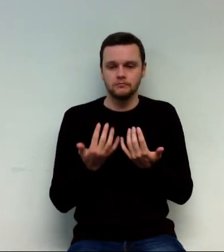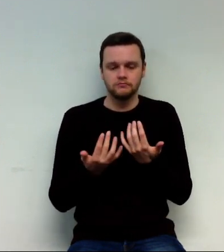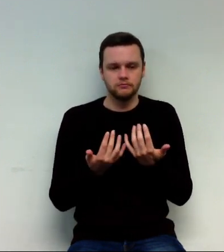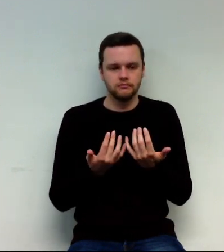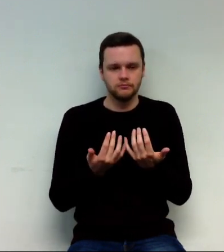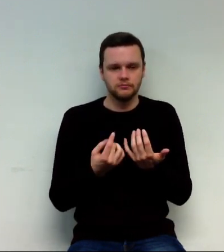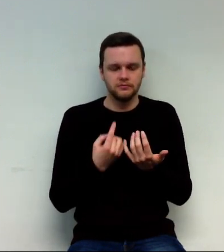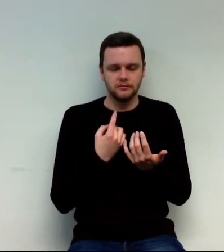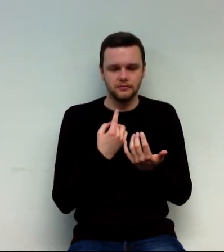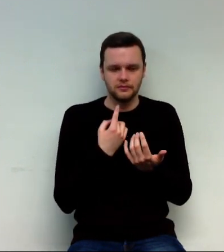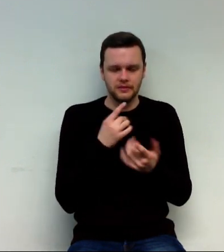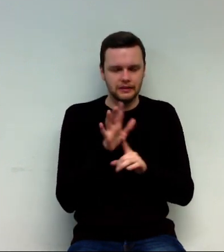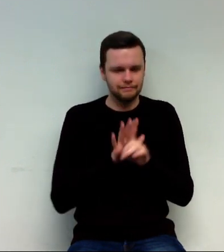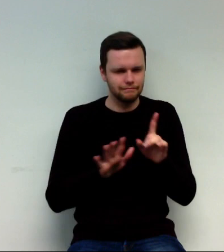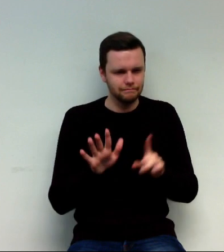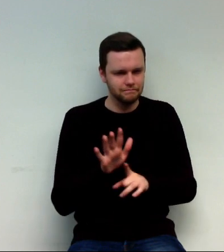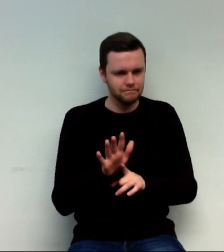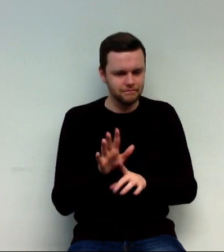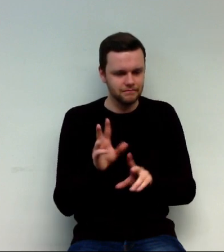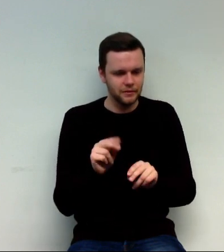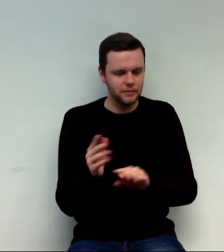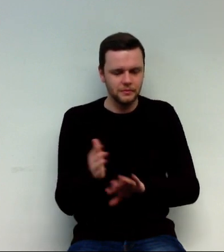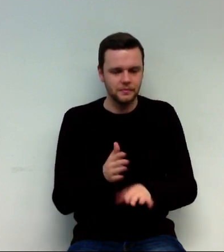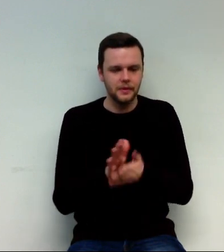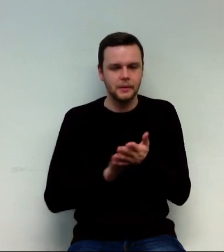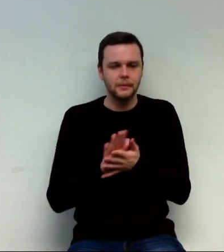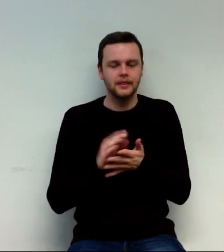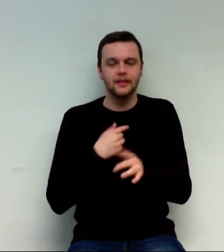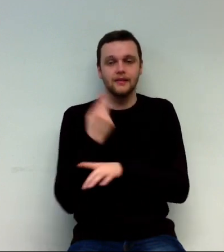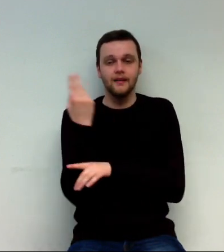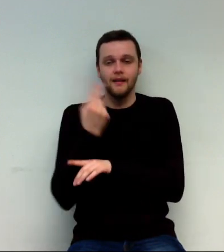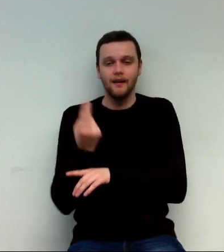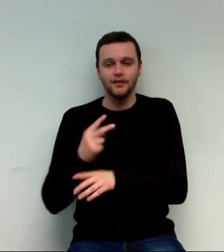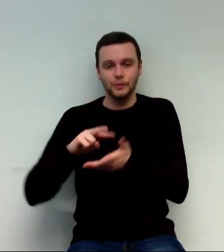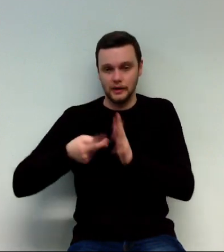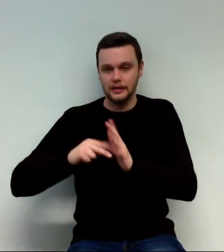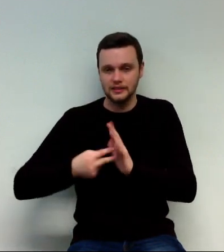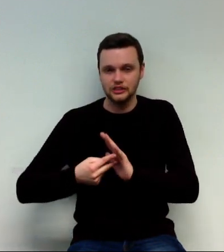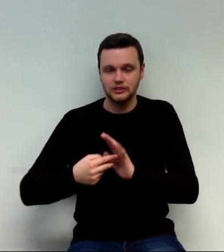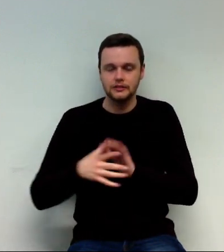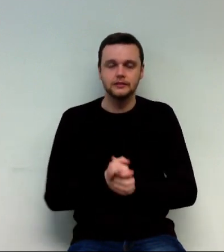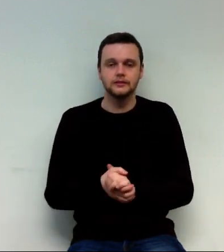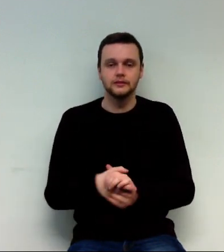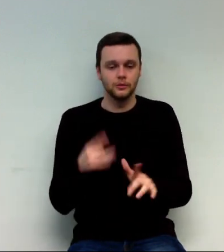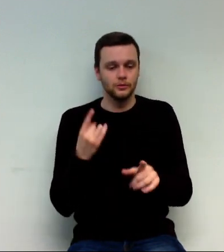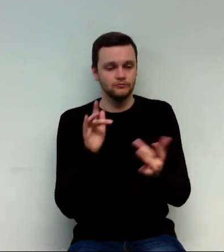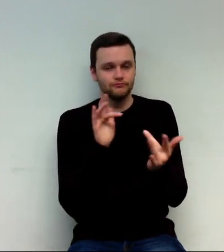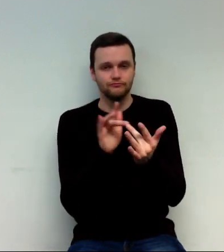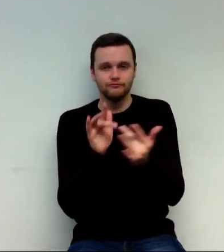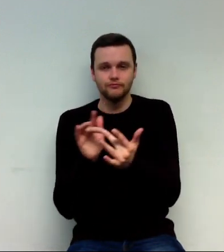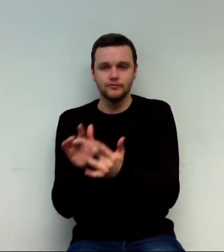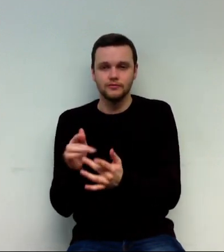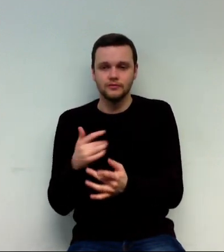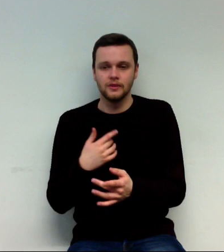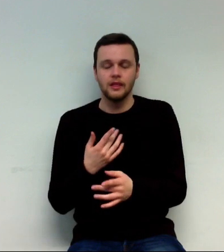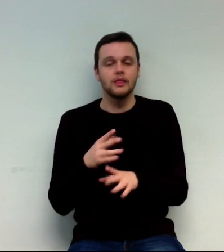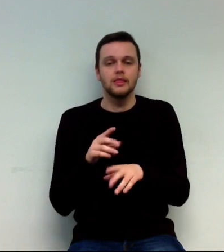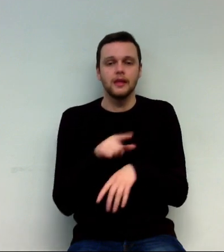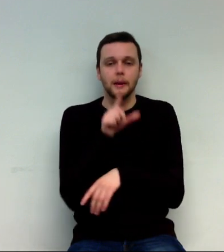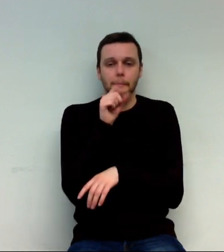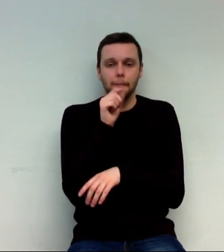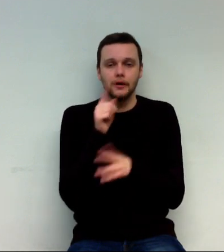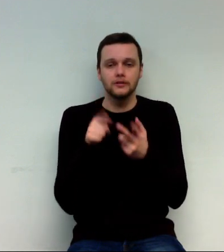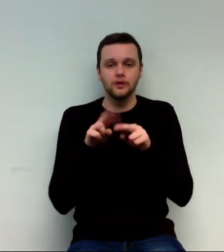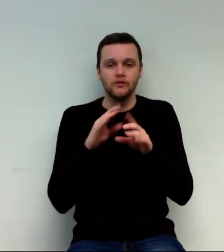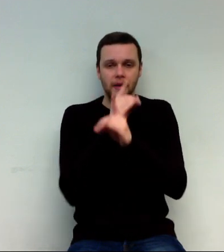was going to say niche, but that's not the right word, but more kind of arts organisations. So organisations like Birds of Paradise, which